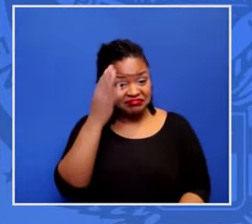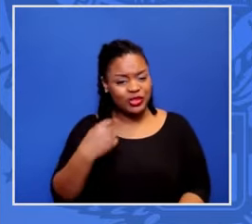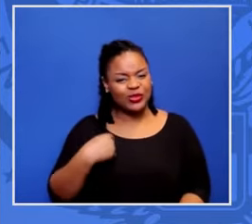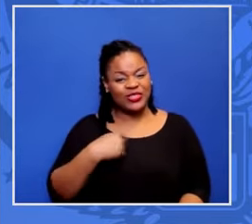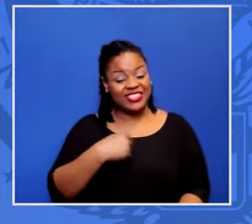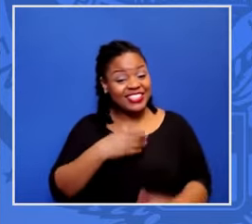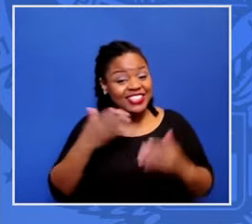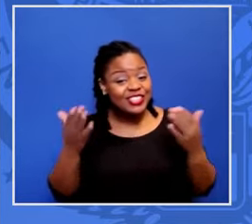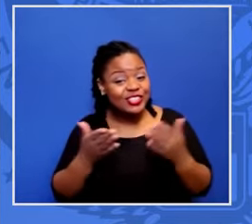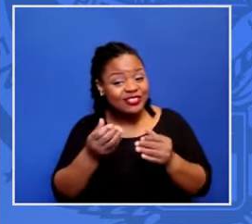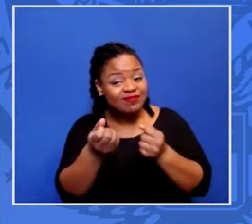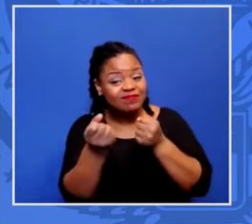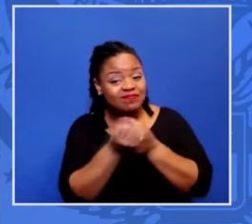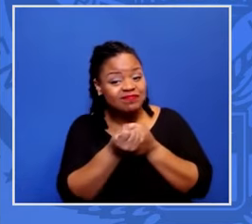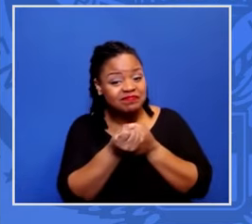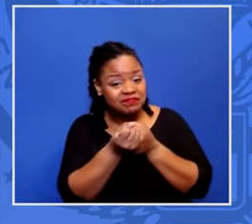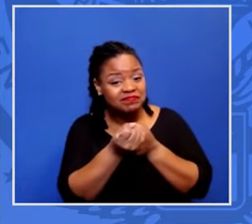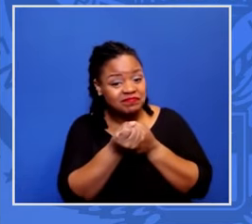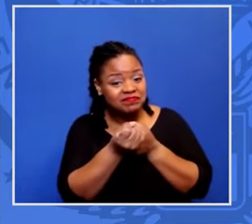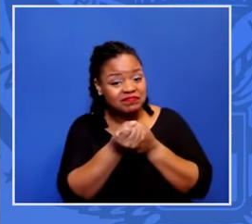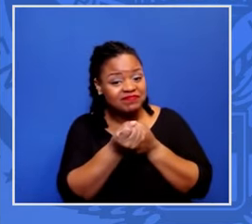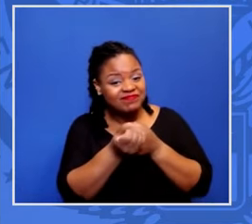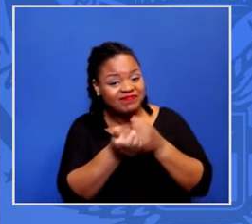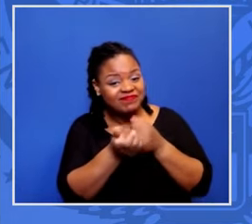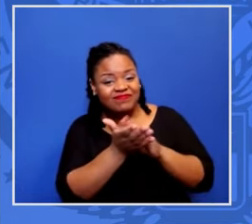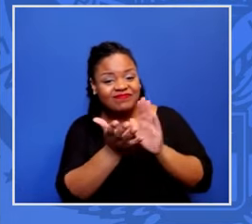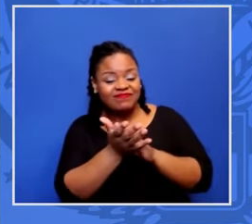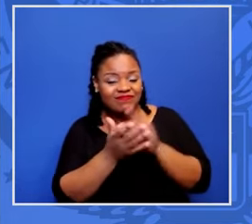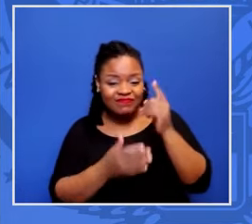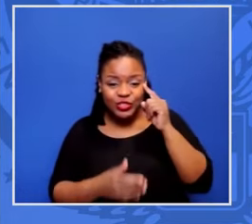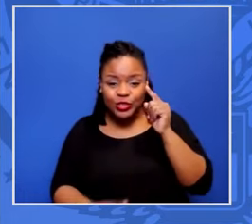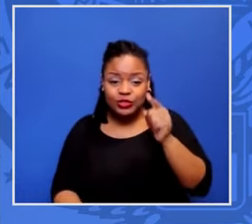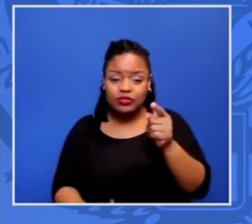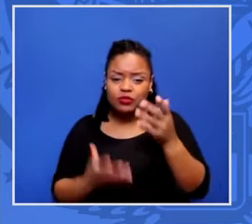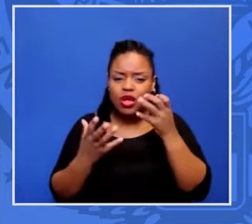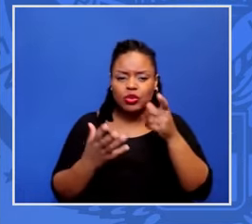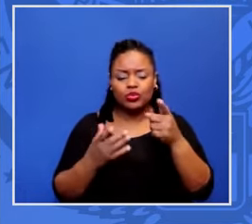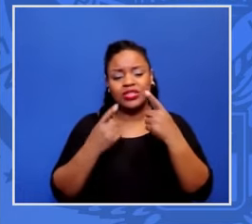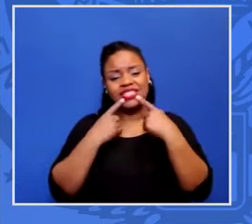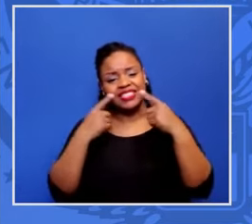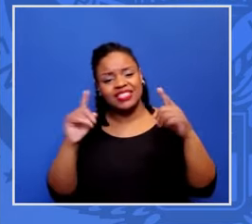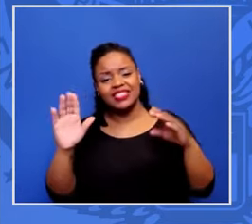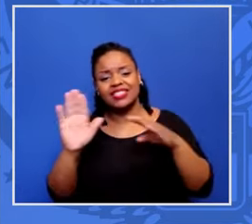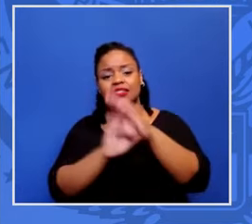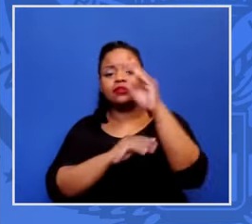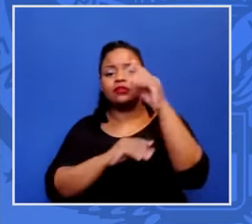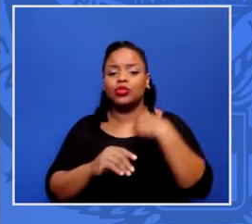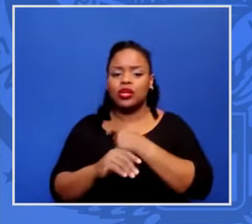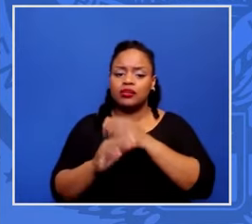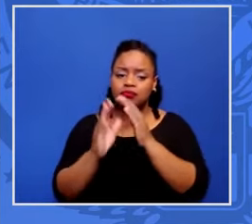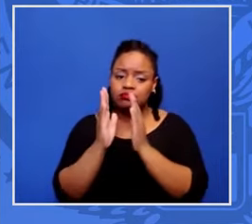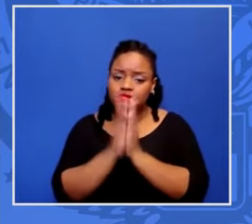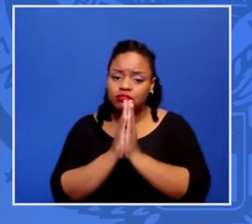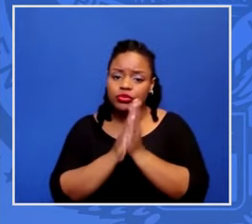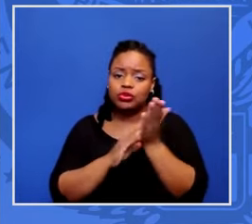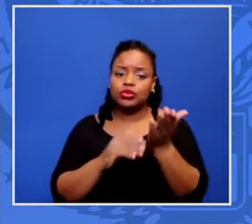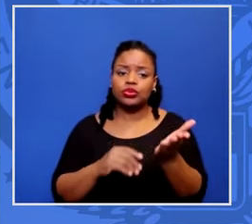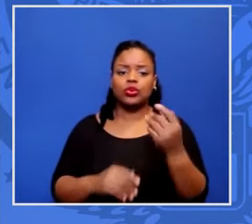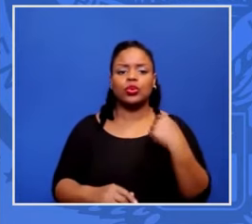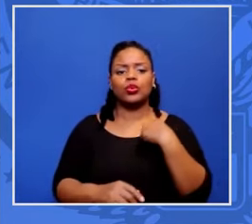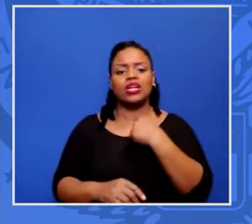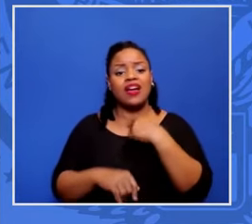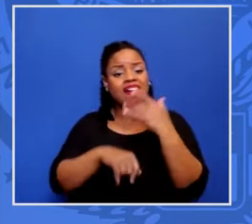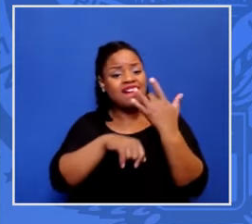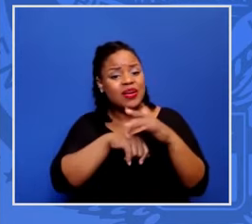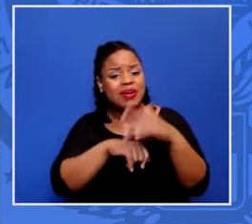our prayers, and we will be available in any ways that we can as citizens to